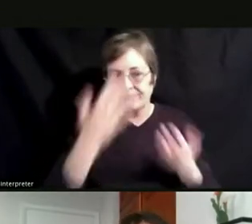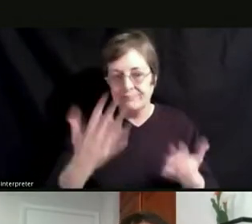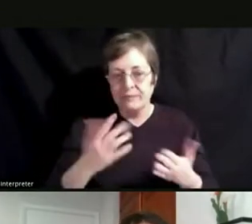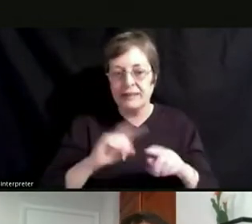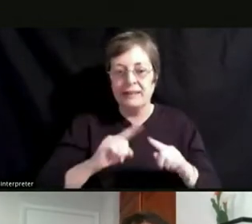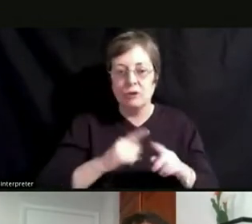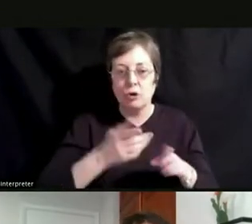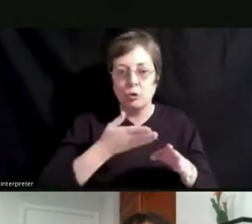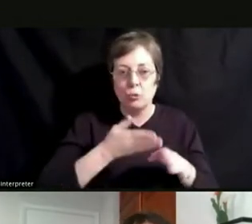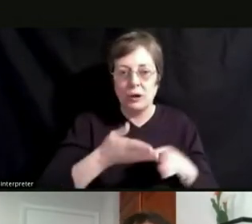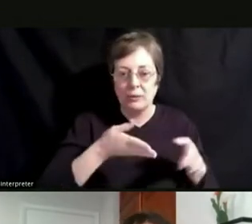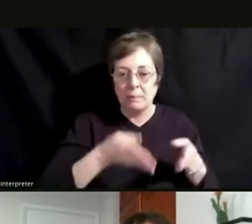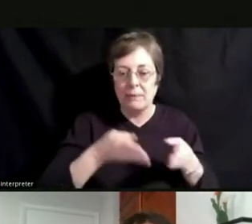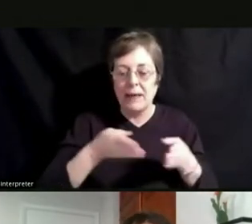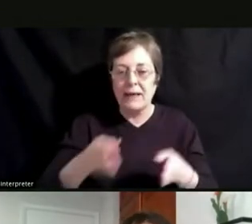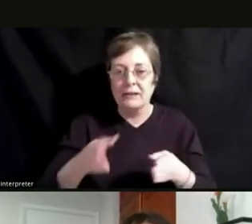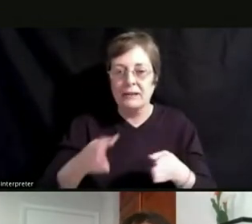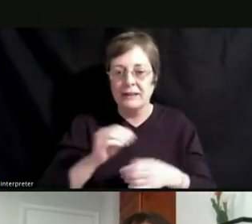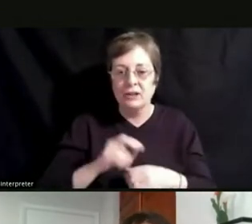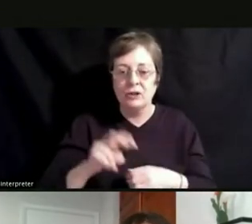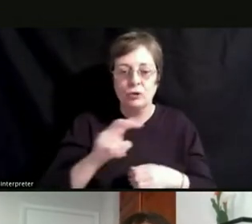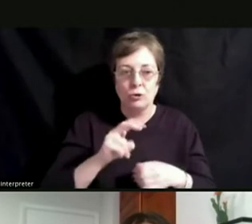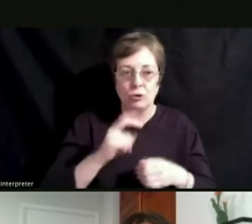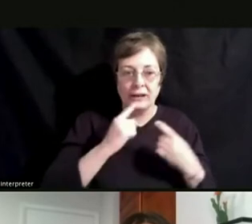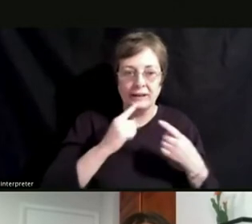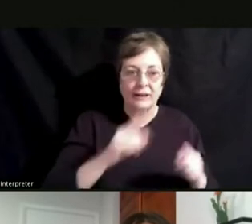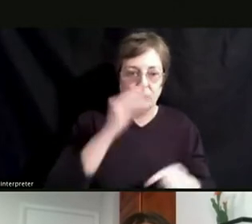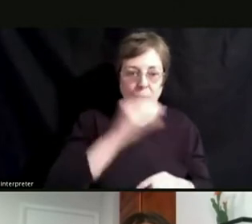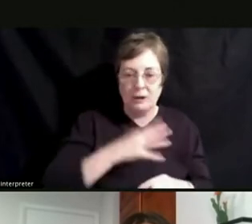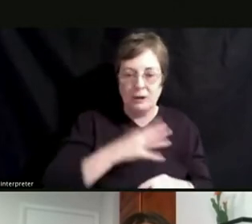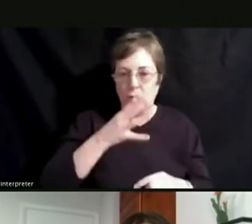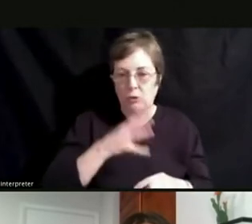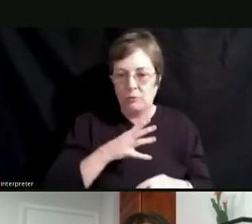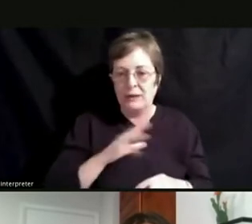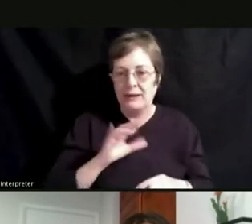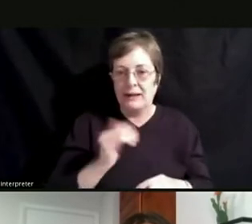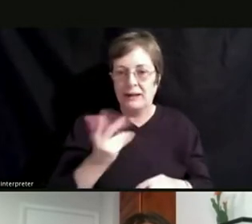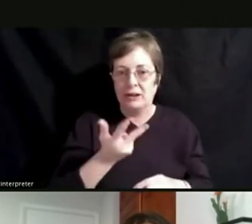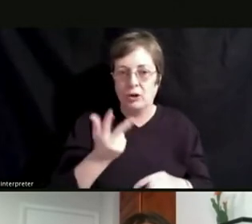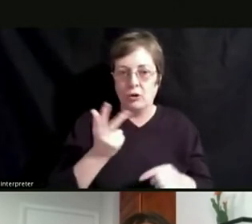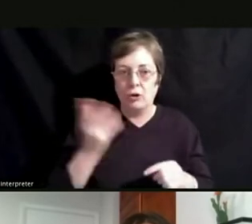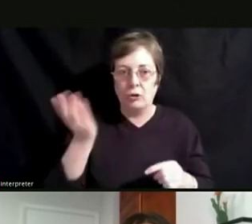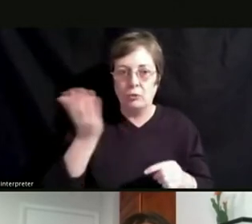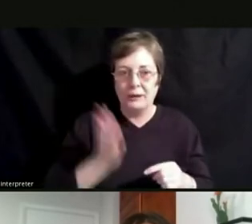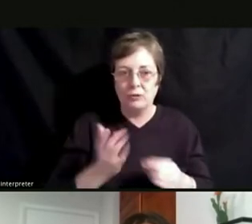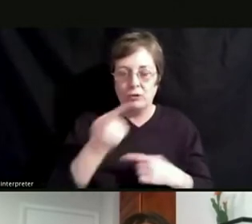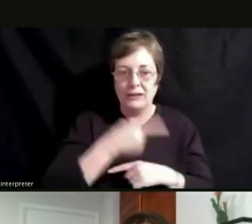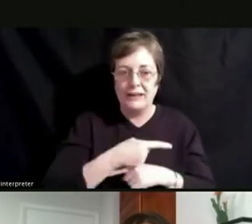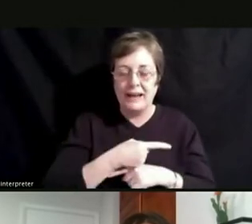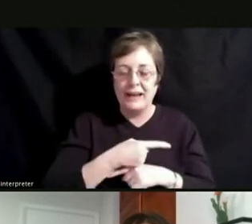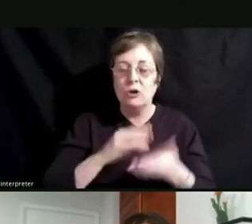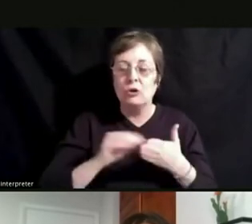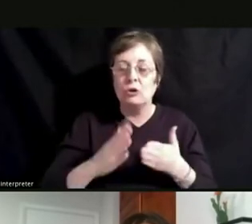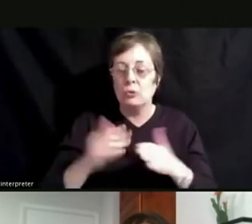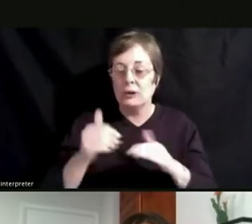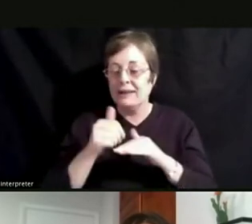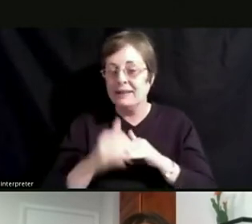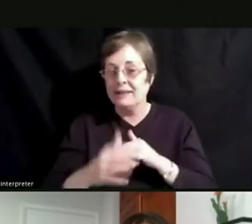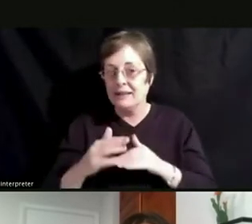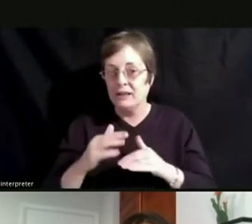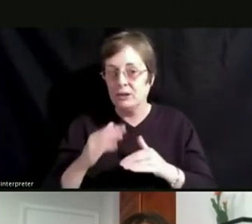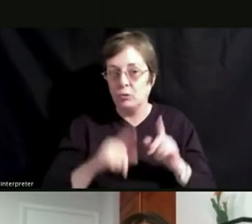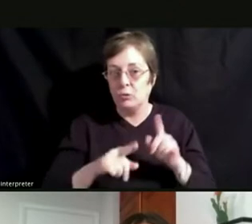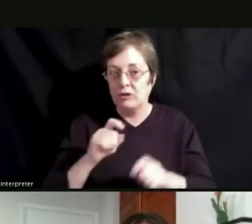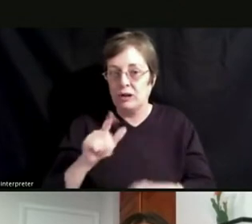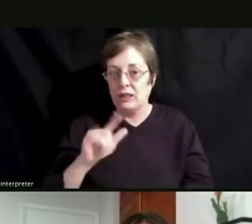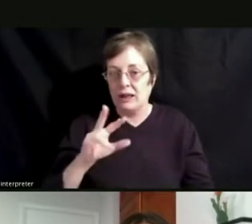the journeys of successful men and women like the speakers with us today. Students are submitting questions live via our YouTube